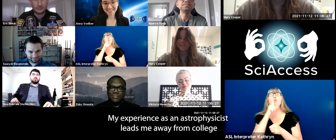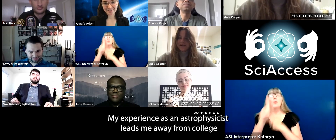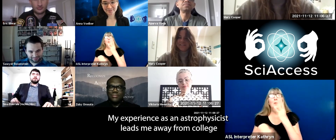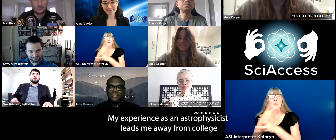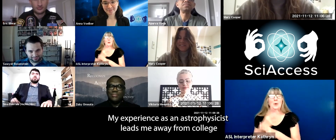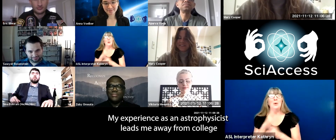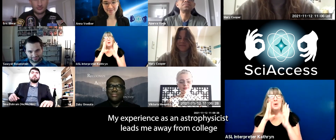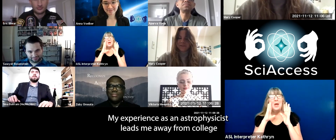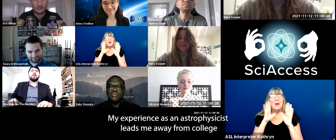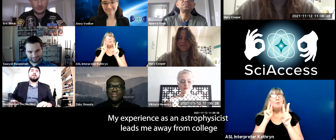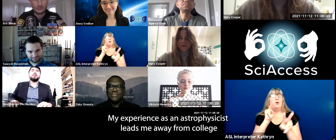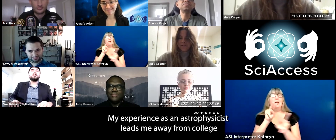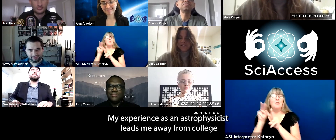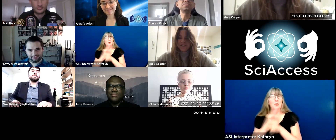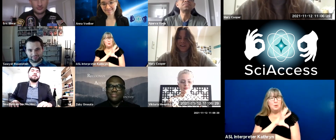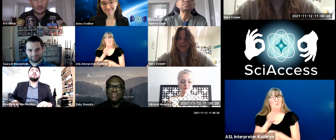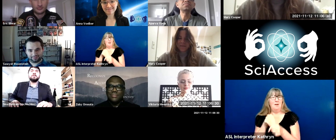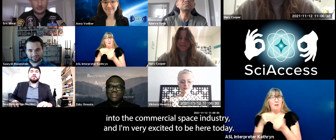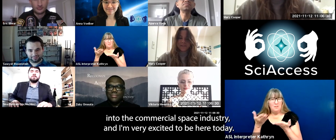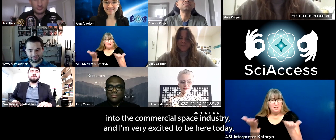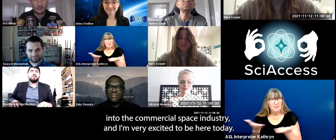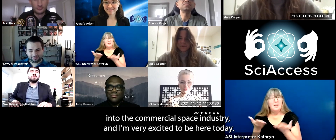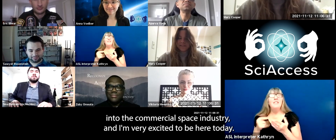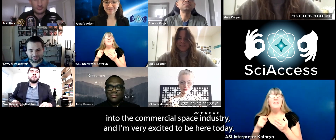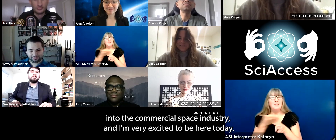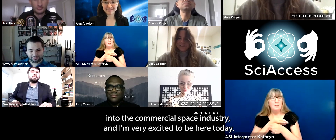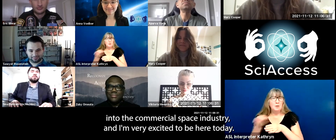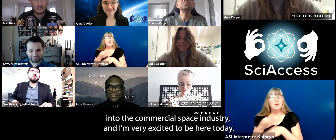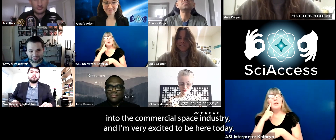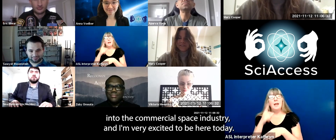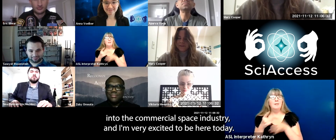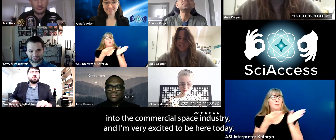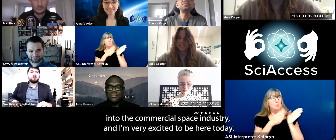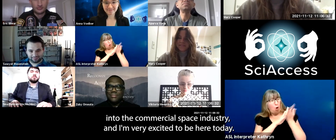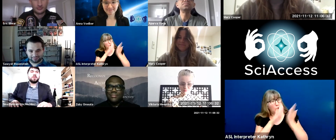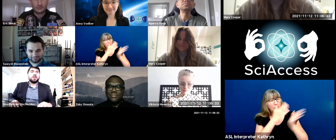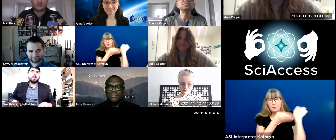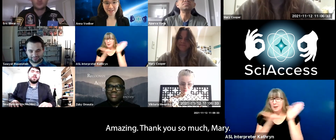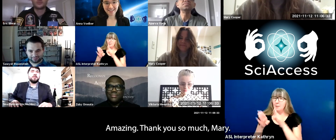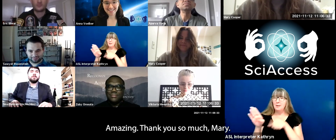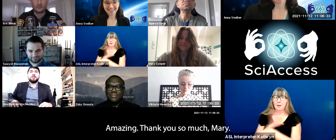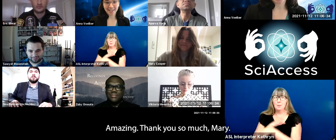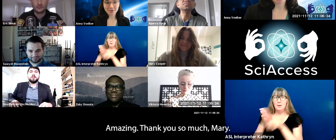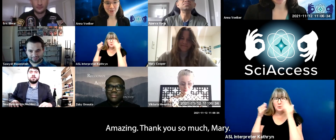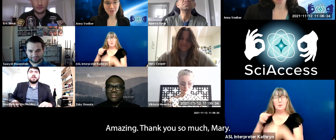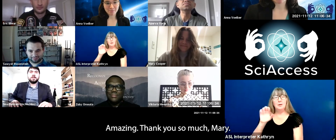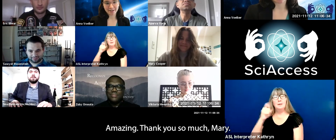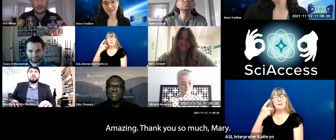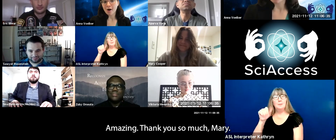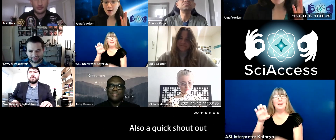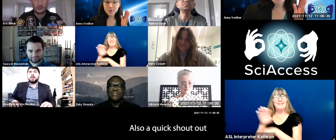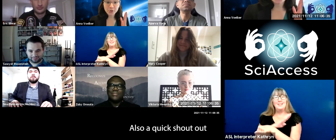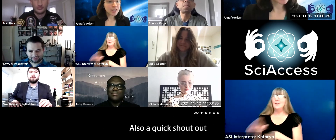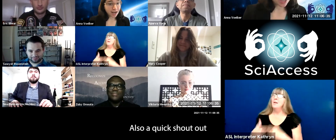Mission AstroAccess as it leads me away from college into the commercial space industry, and I'm very excited to be here today. Amazing. Thank you so much,